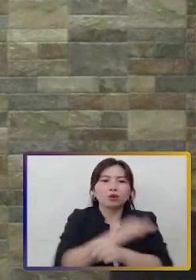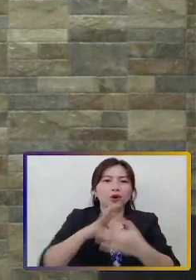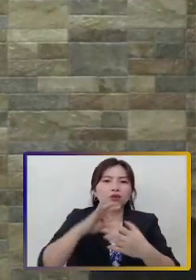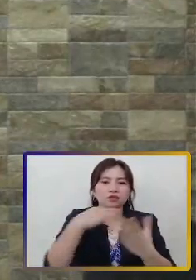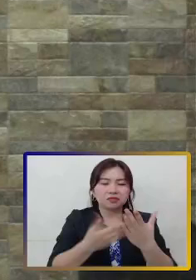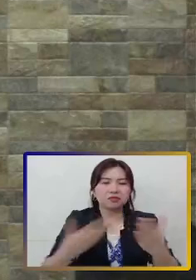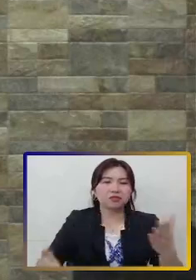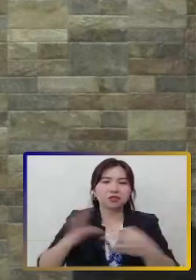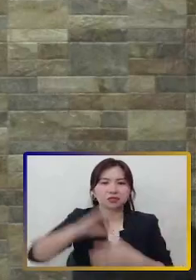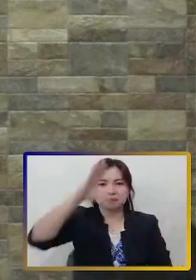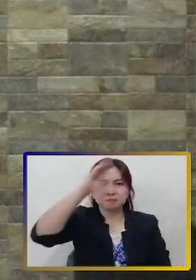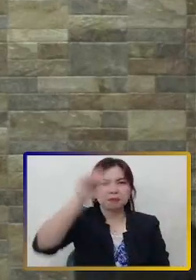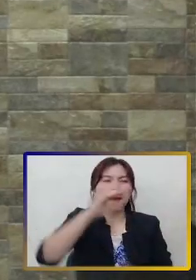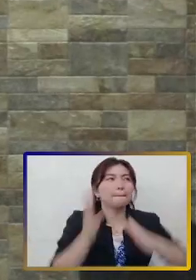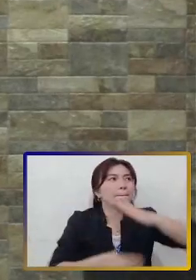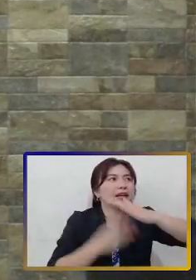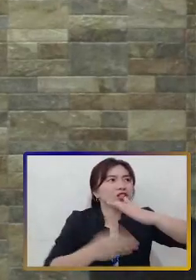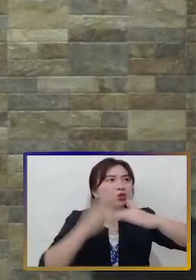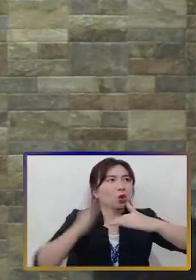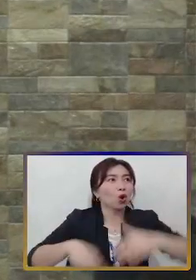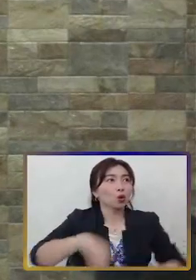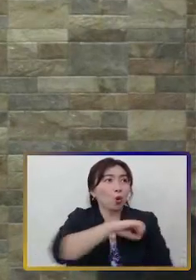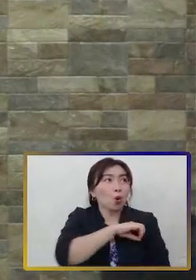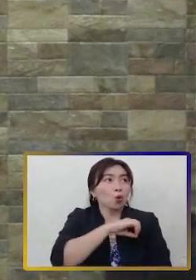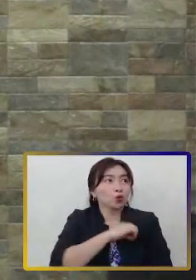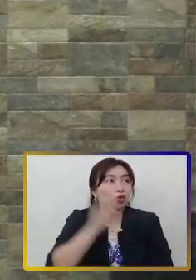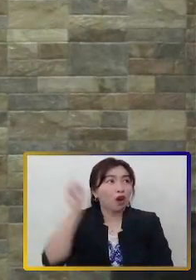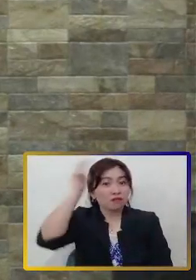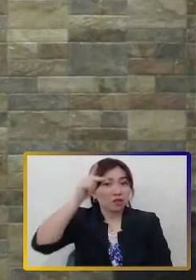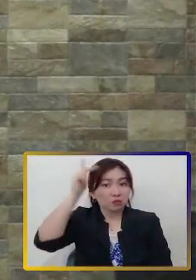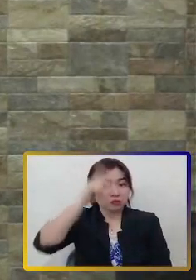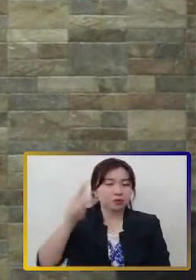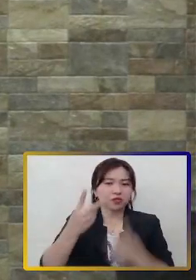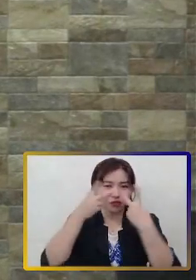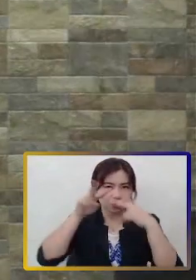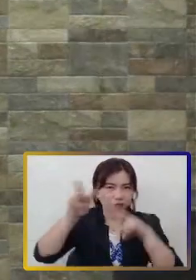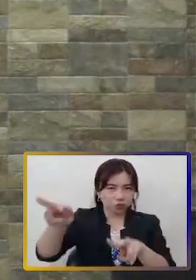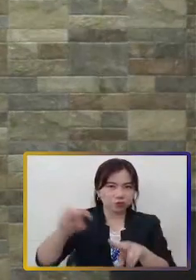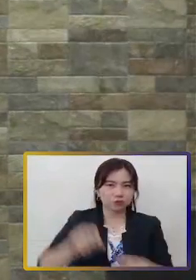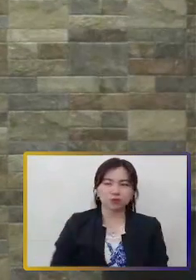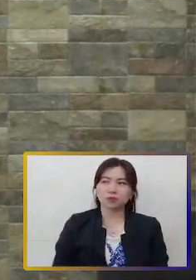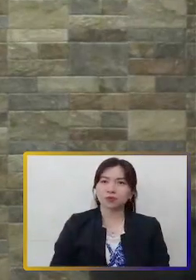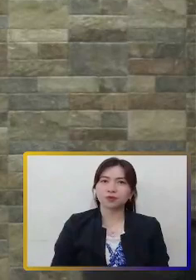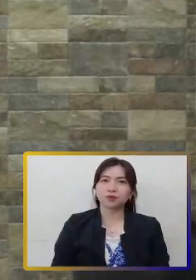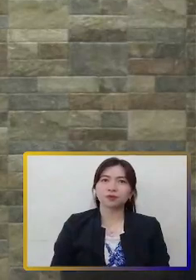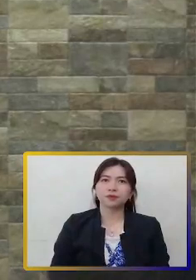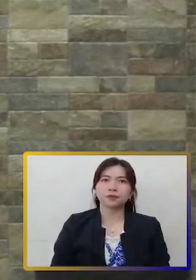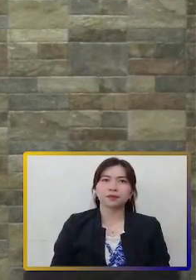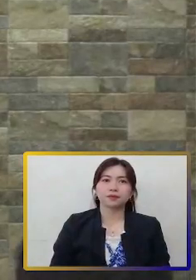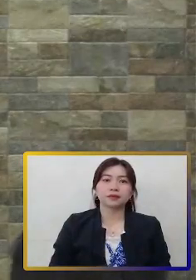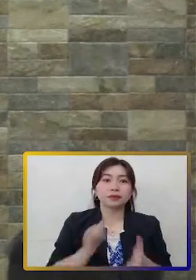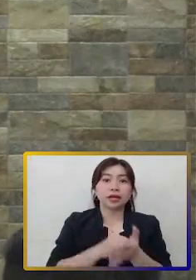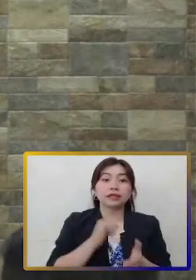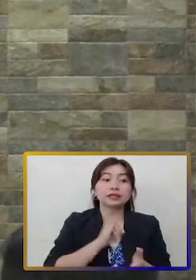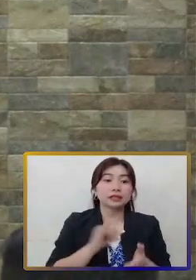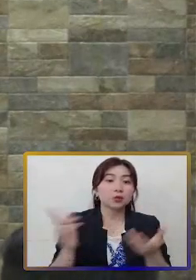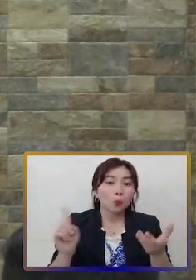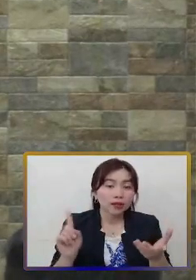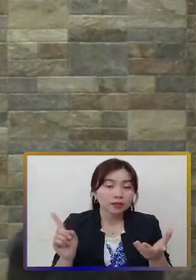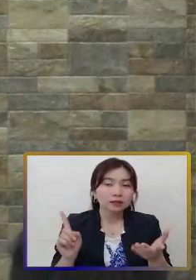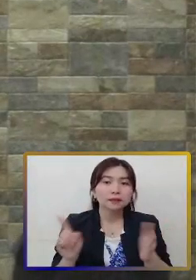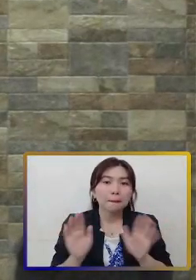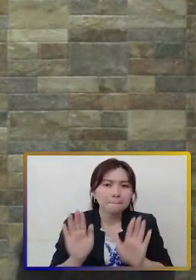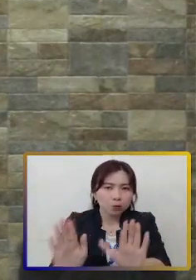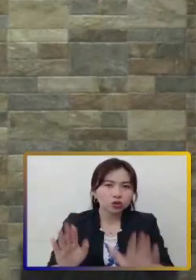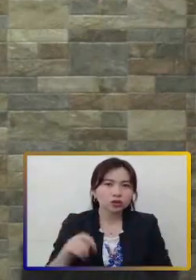their own philosophical views Kaya nga mga kapatid ito yung nagtutulak Sabi ko sa inyo before ito yung nagt sa